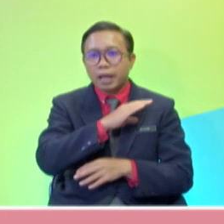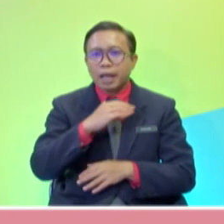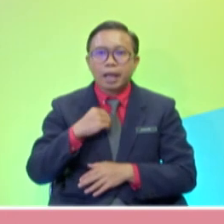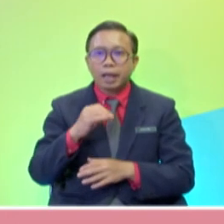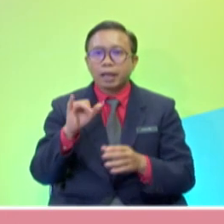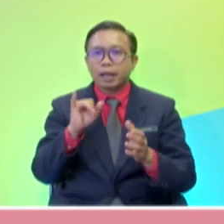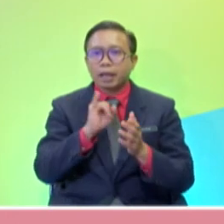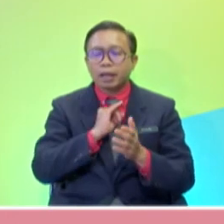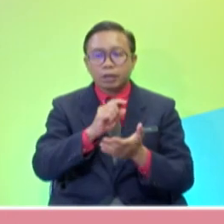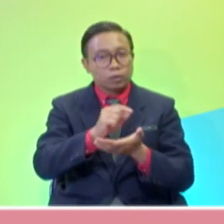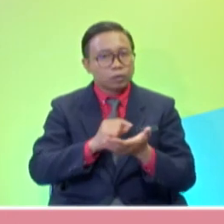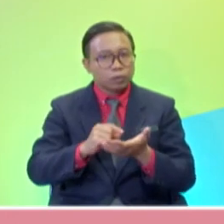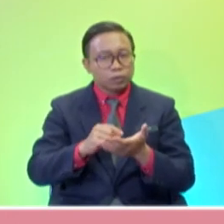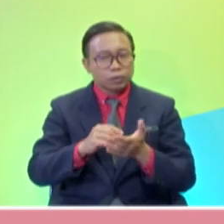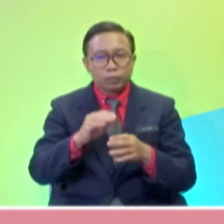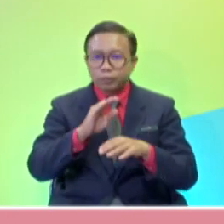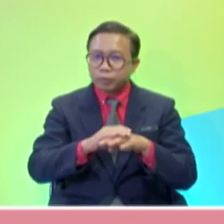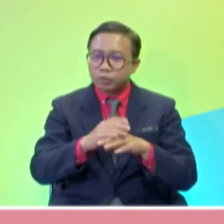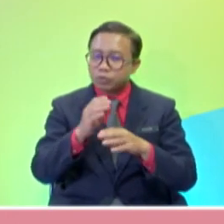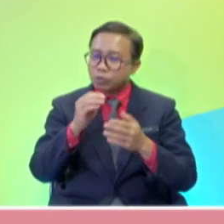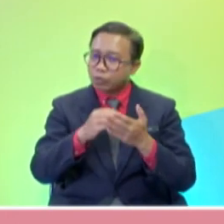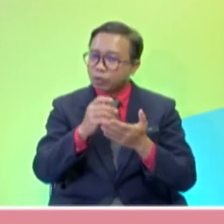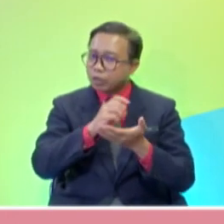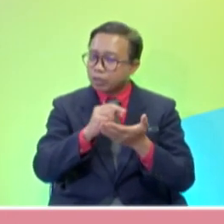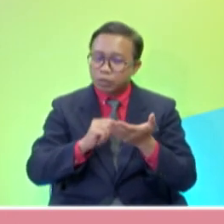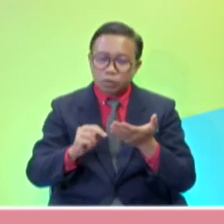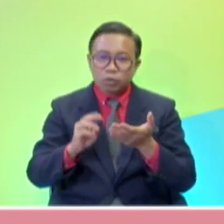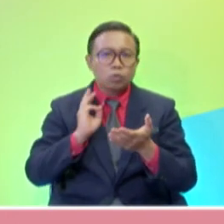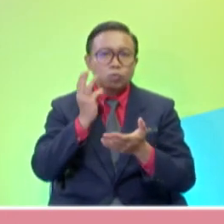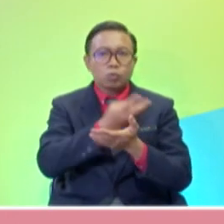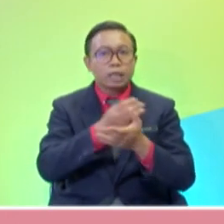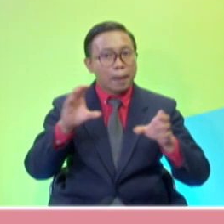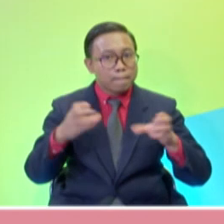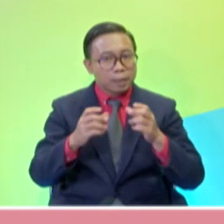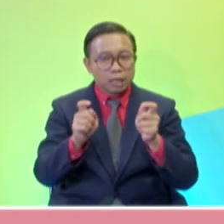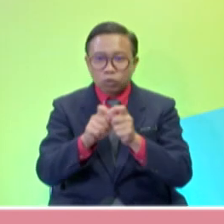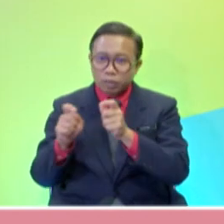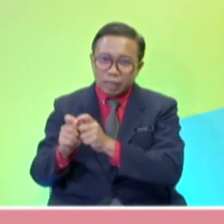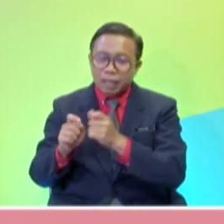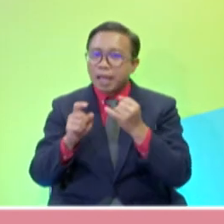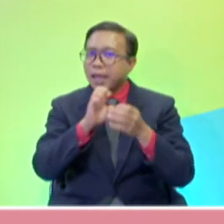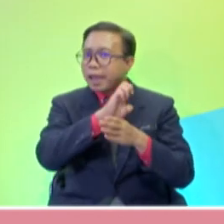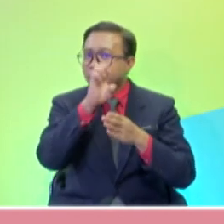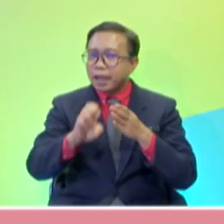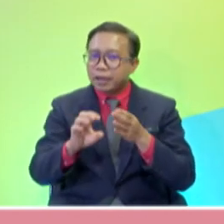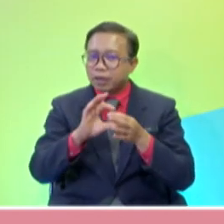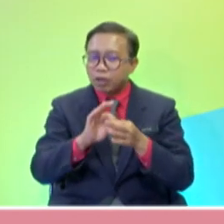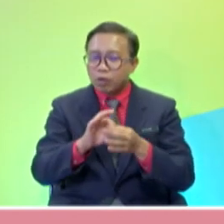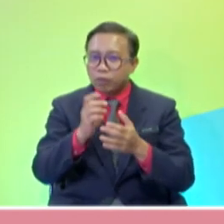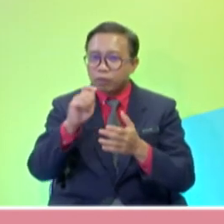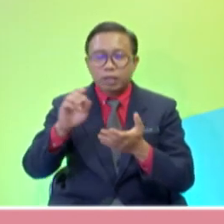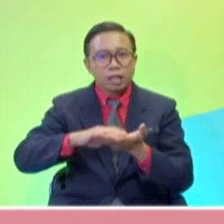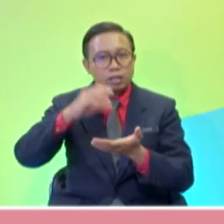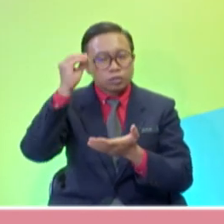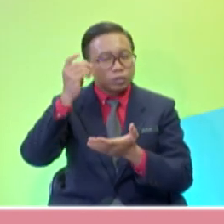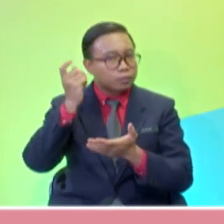wrote this based on the notes that we made together at the end of the third section, or